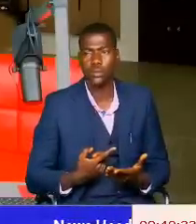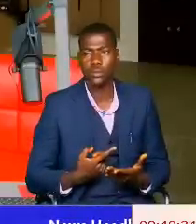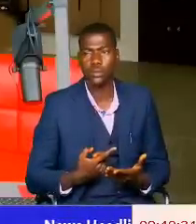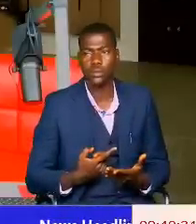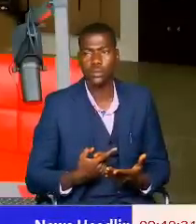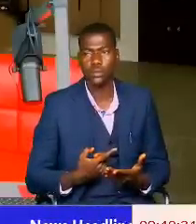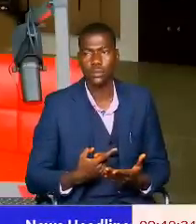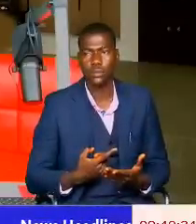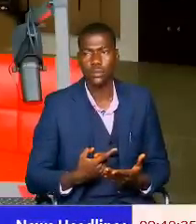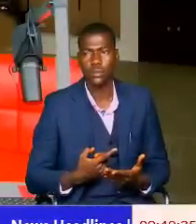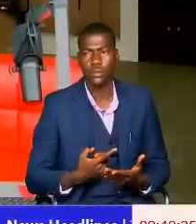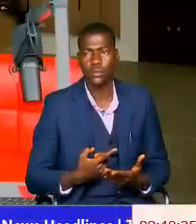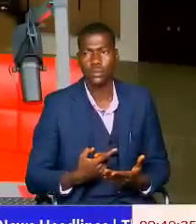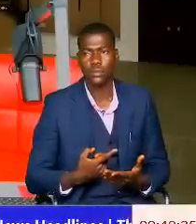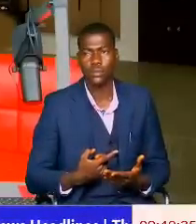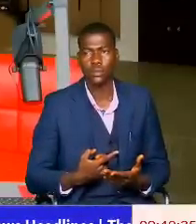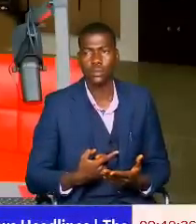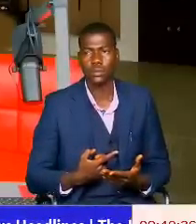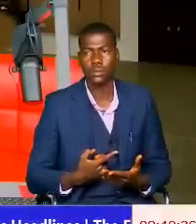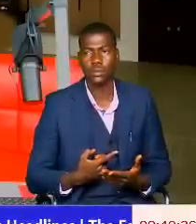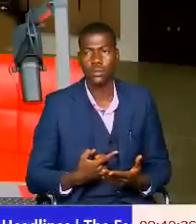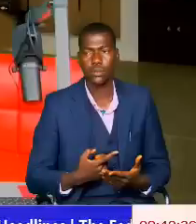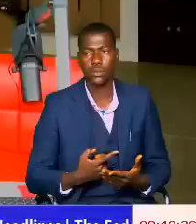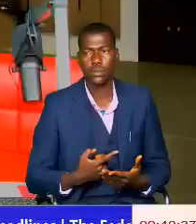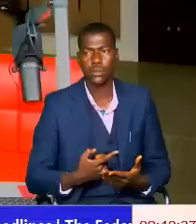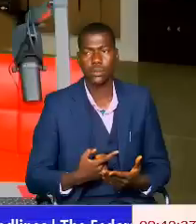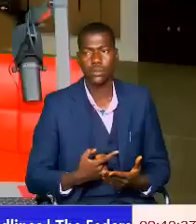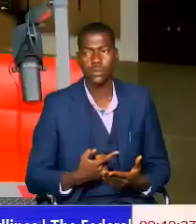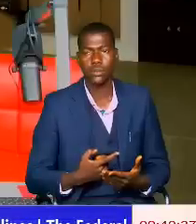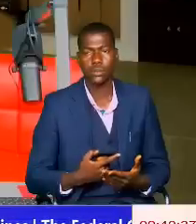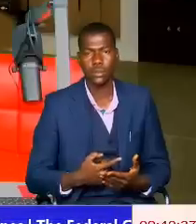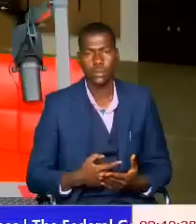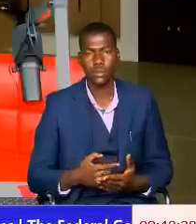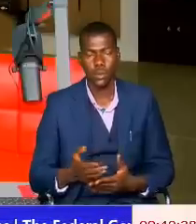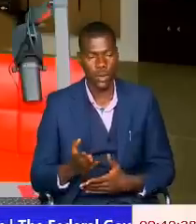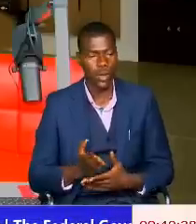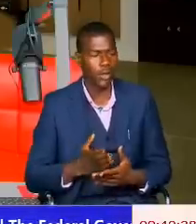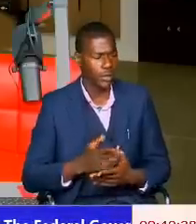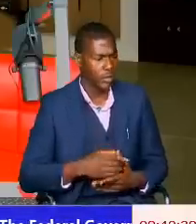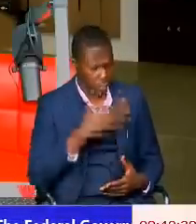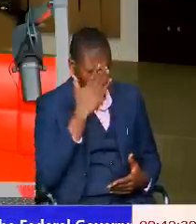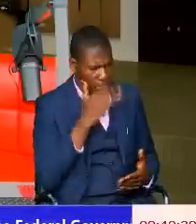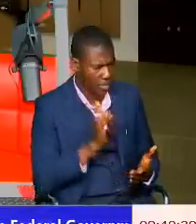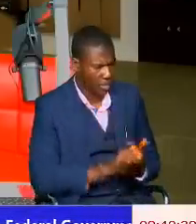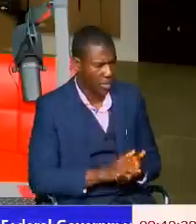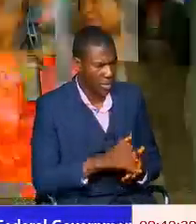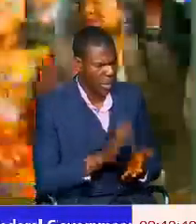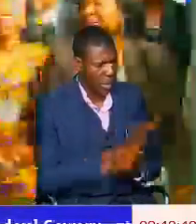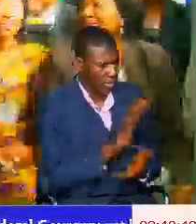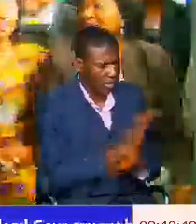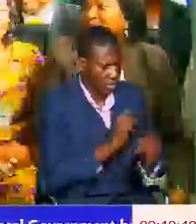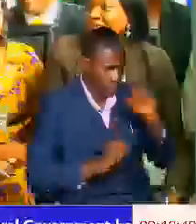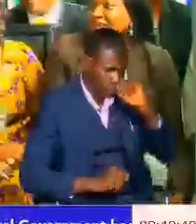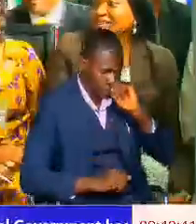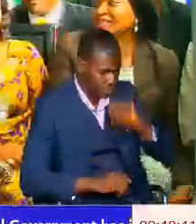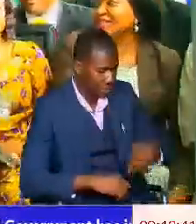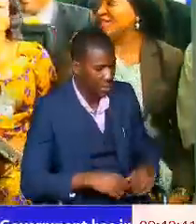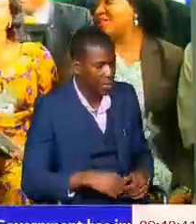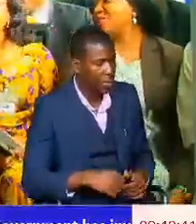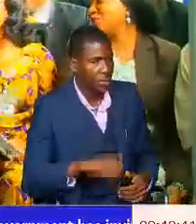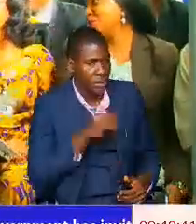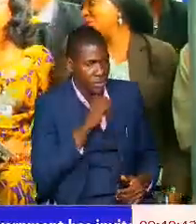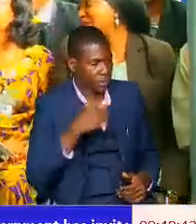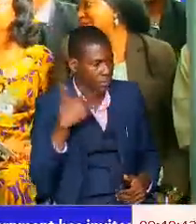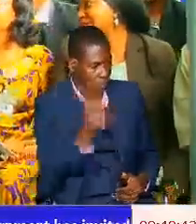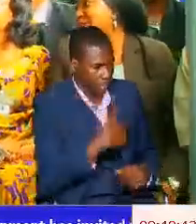Show the camera. You know, say paper, no, they lie. No, sometimes paper, they lie. 419 people, they use paper and